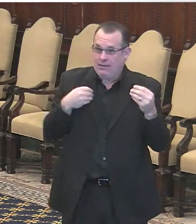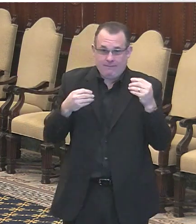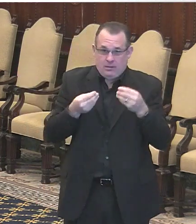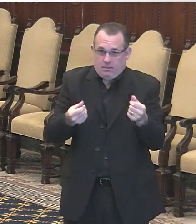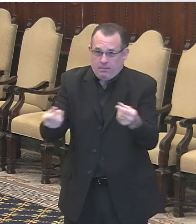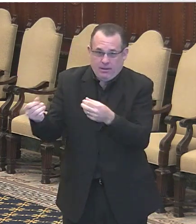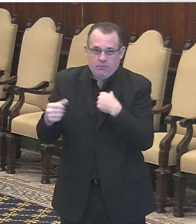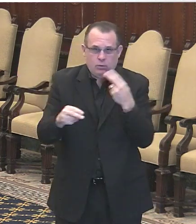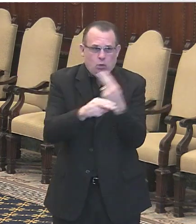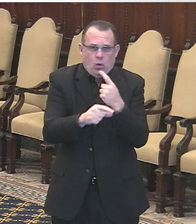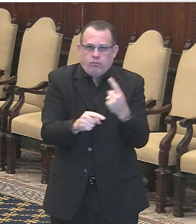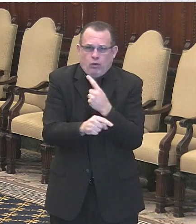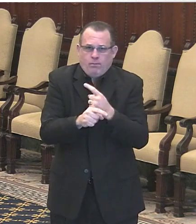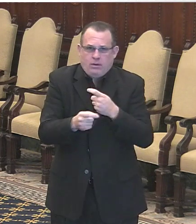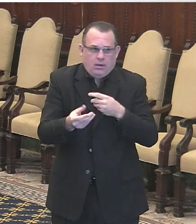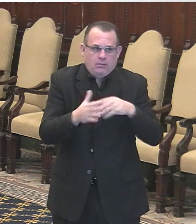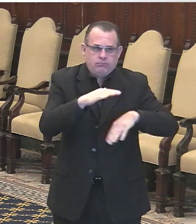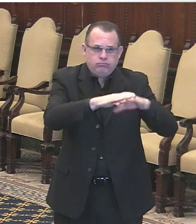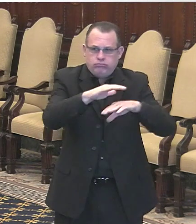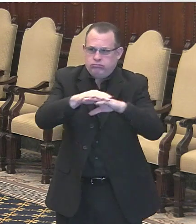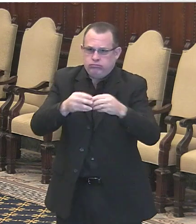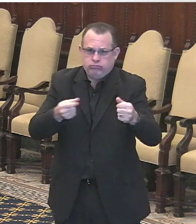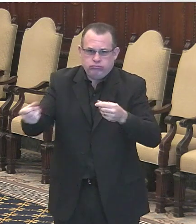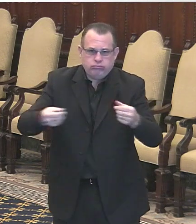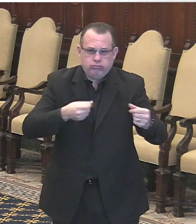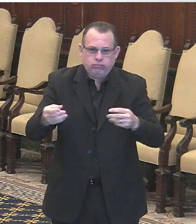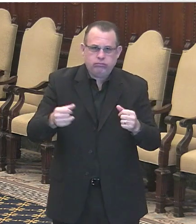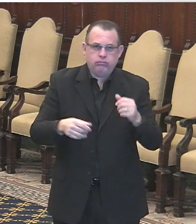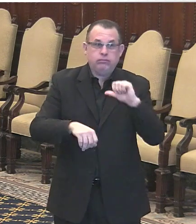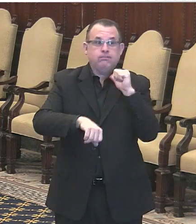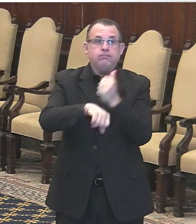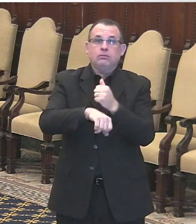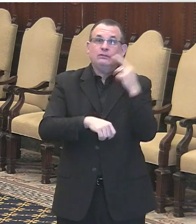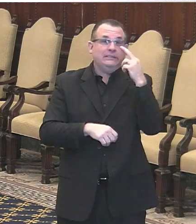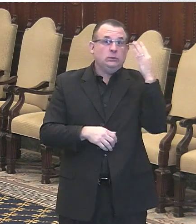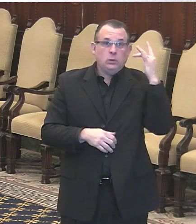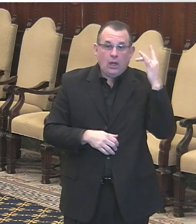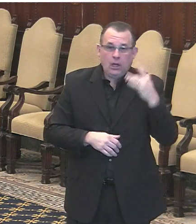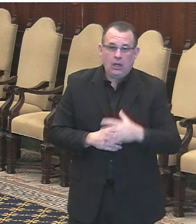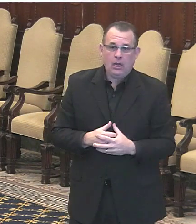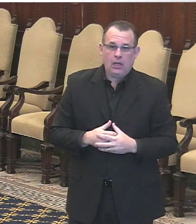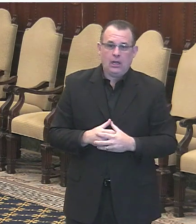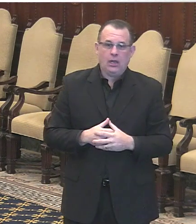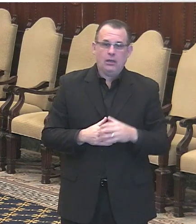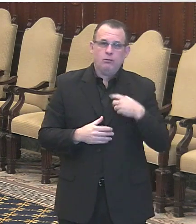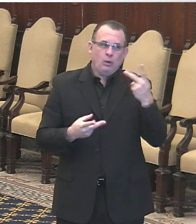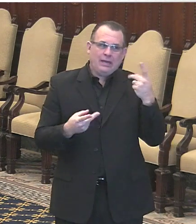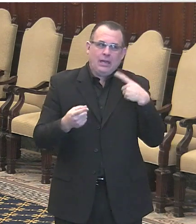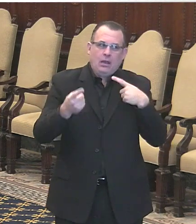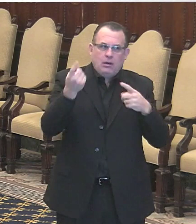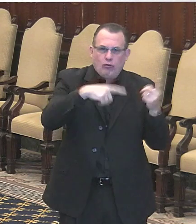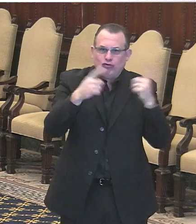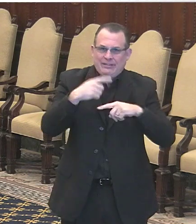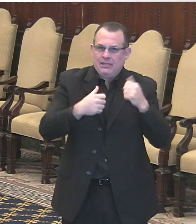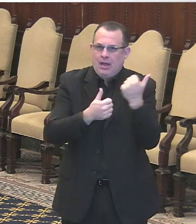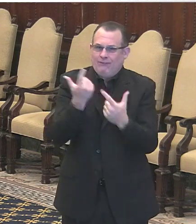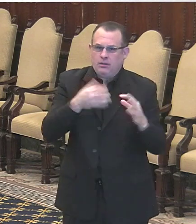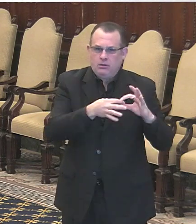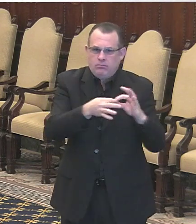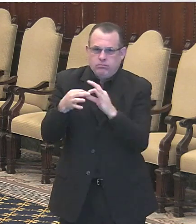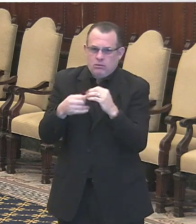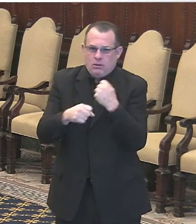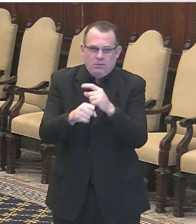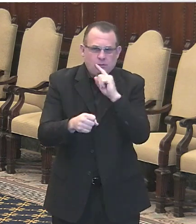of the COVID-19 Recovery Office is to provide a collaborative work structure to ensure that Philadelphia is